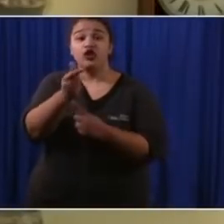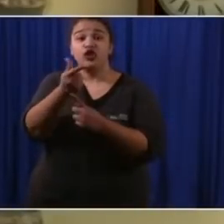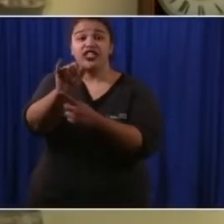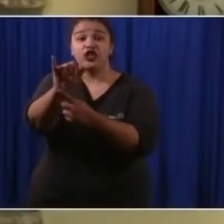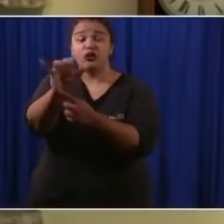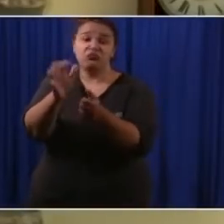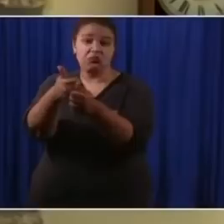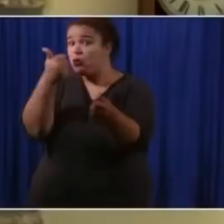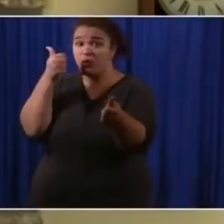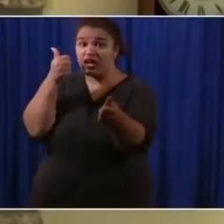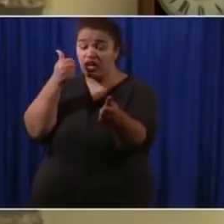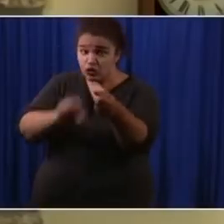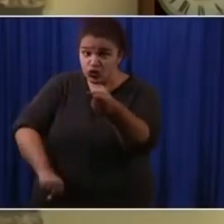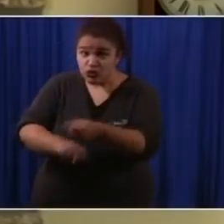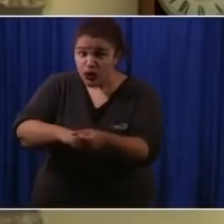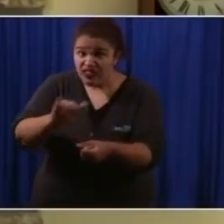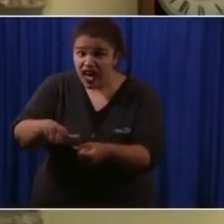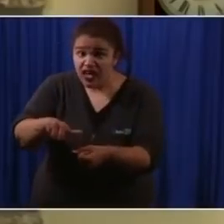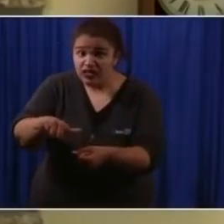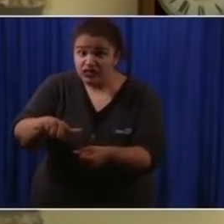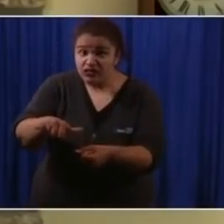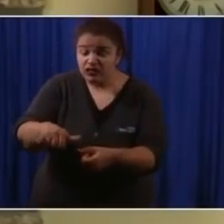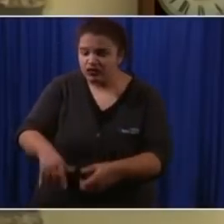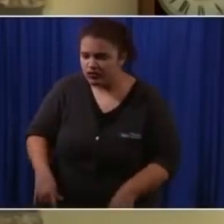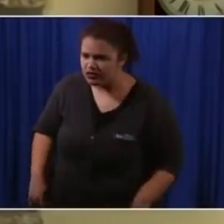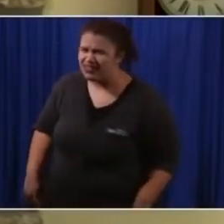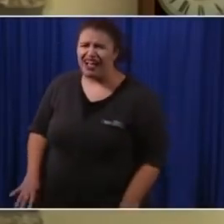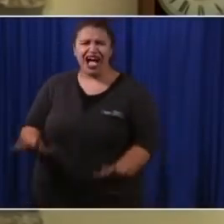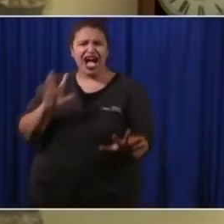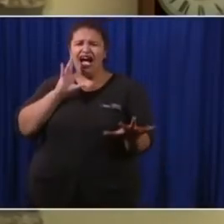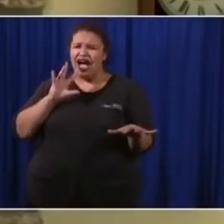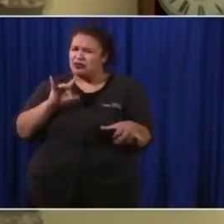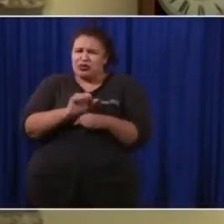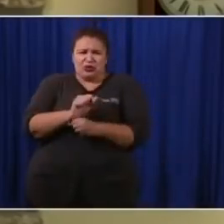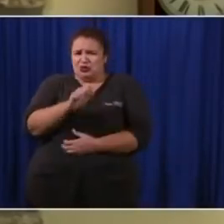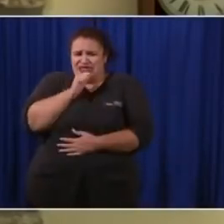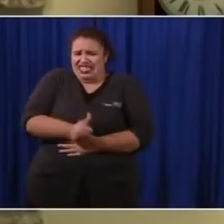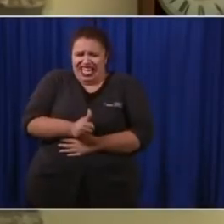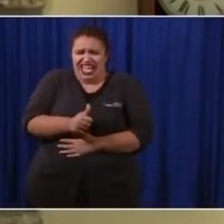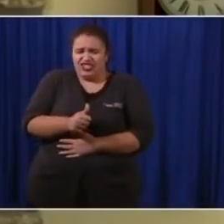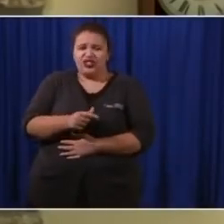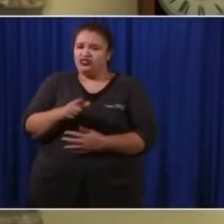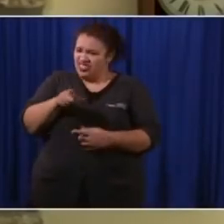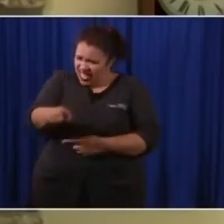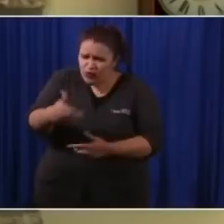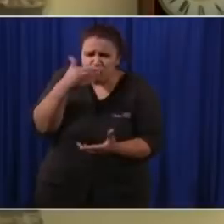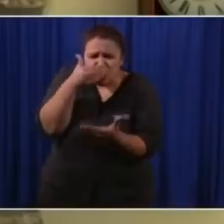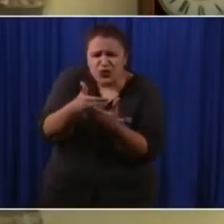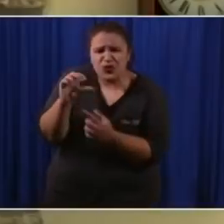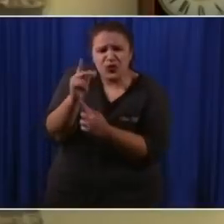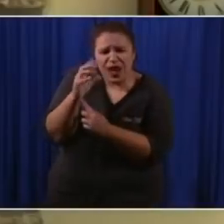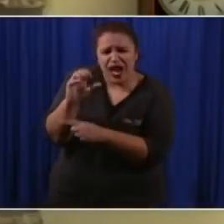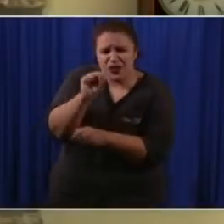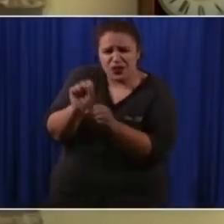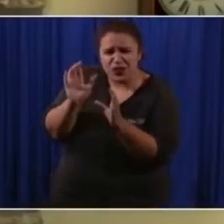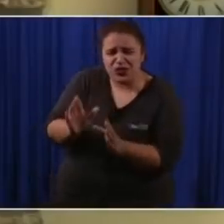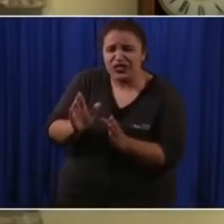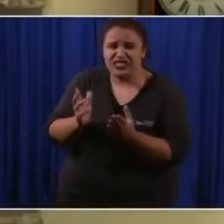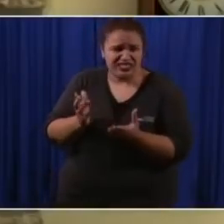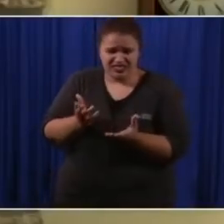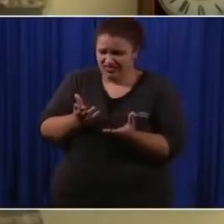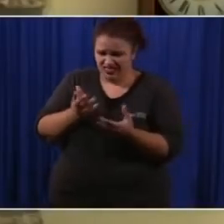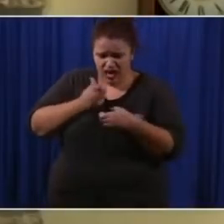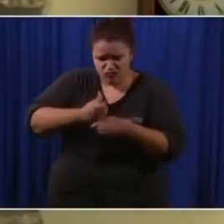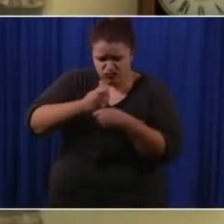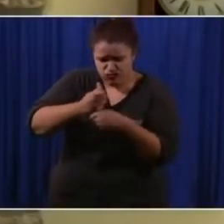absolutely not. We should not boycott this good Ohio company. They have good Ohio workers, and they produce a